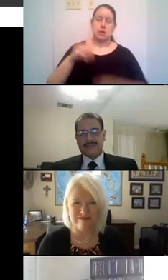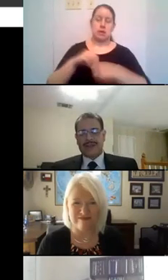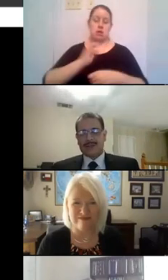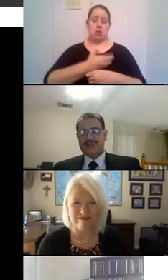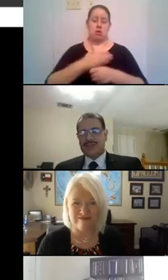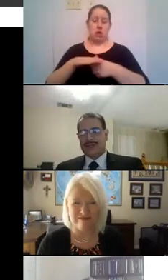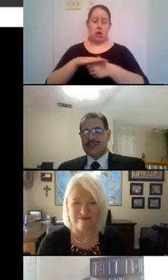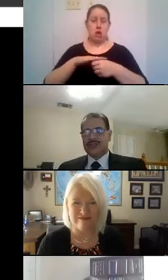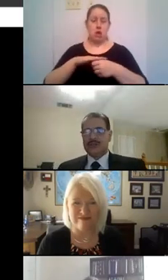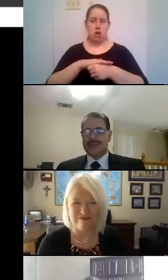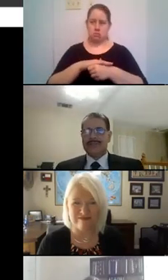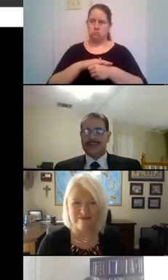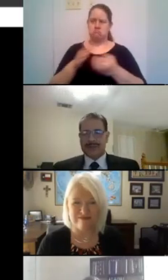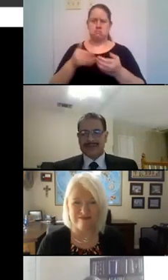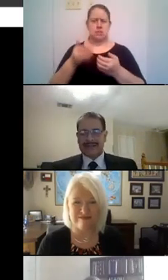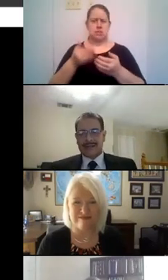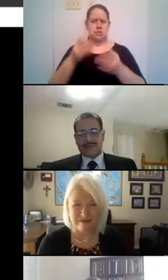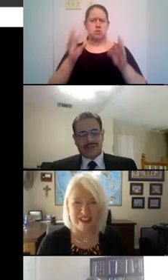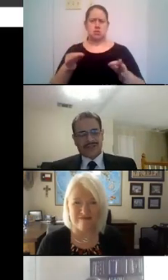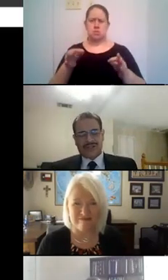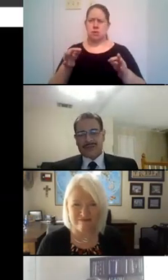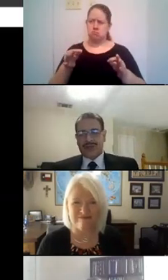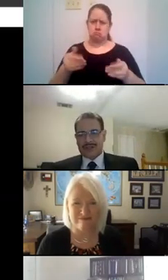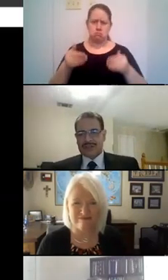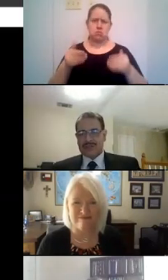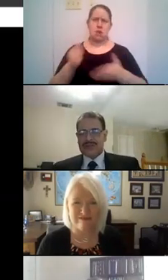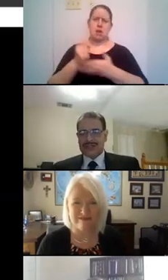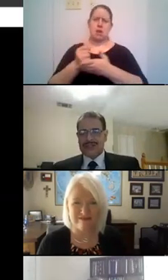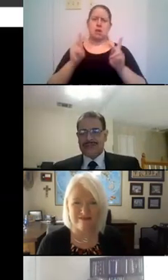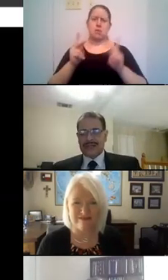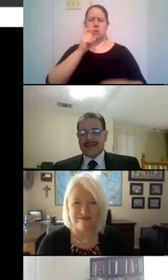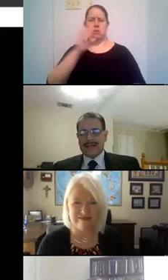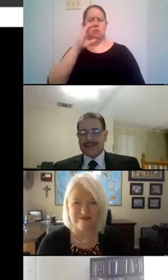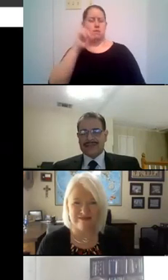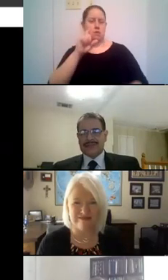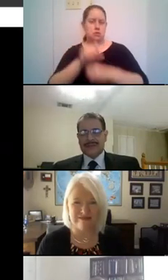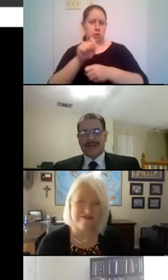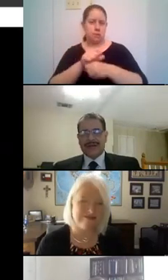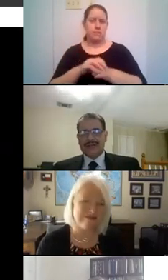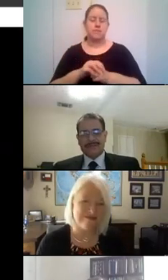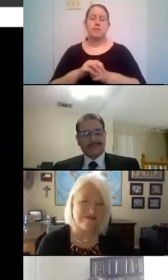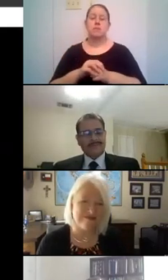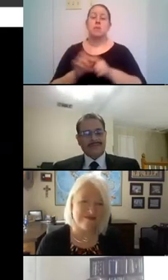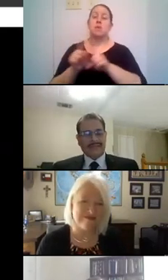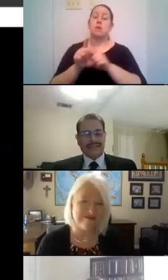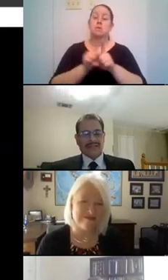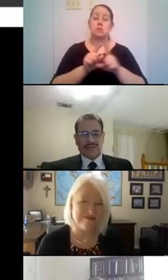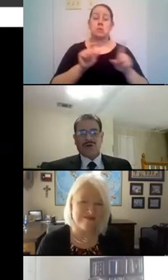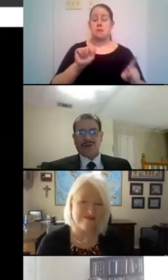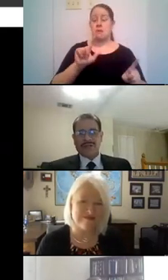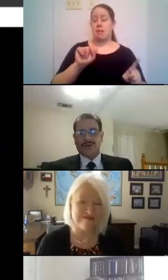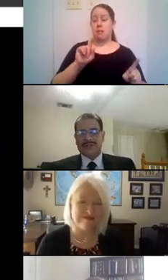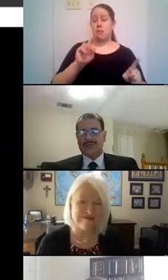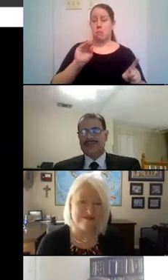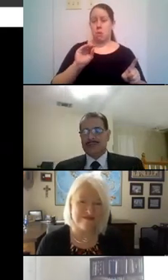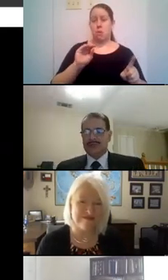that helping the job seekers would be the best bet. Plus, Alamo colleges received a similar amount, and they were